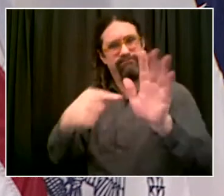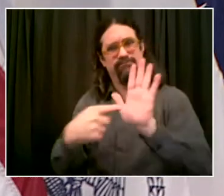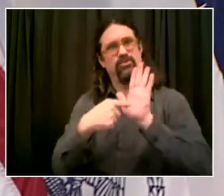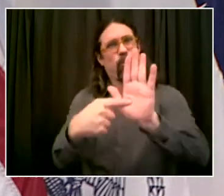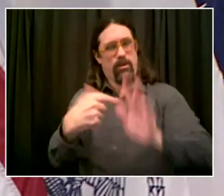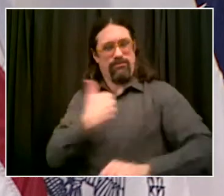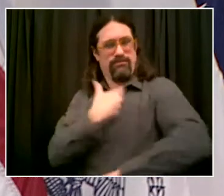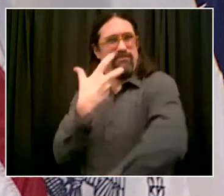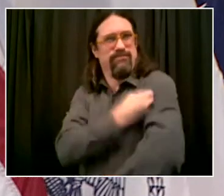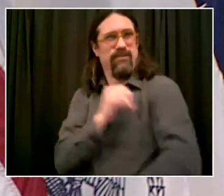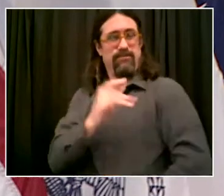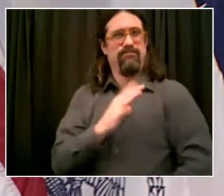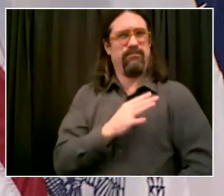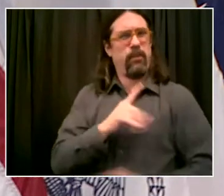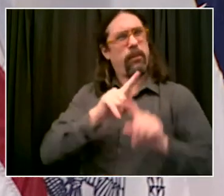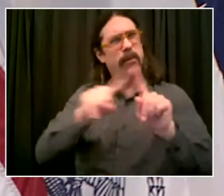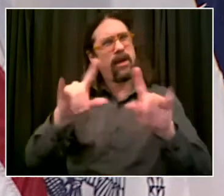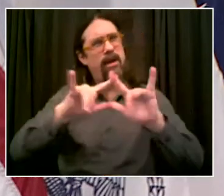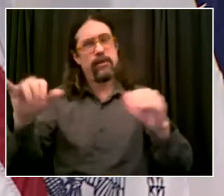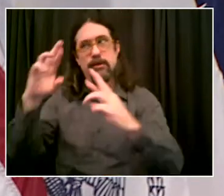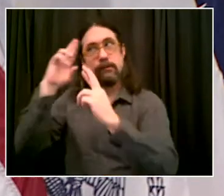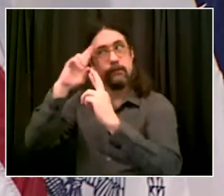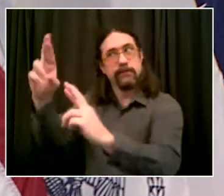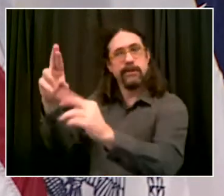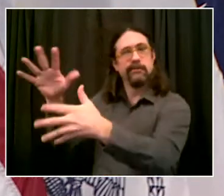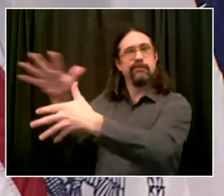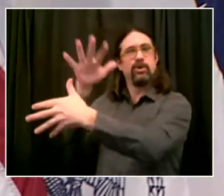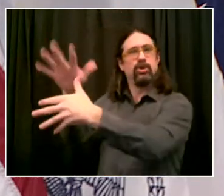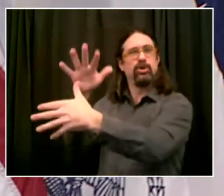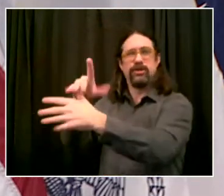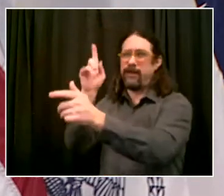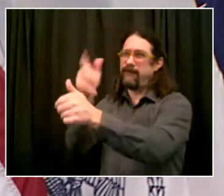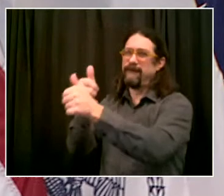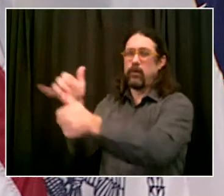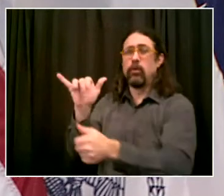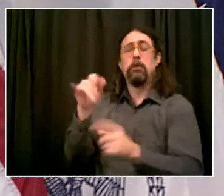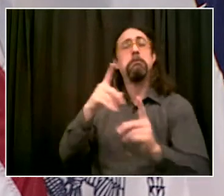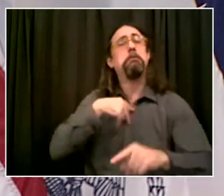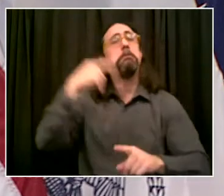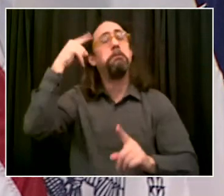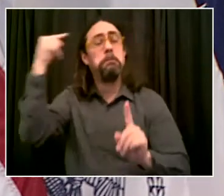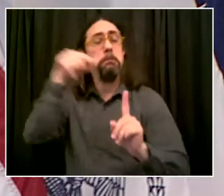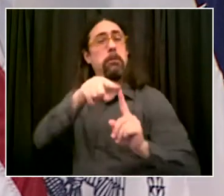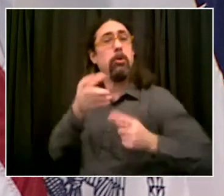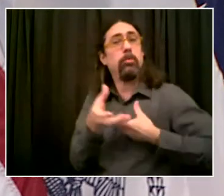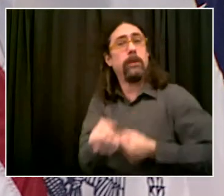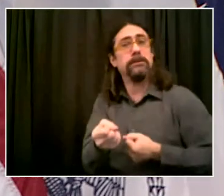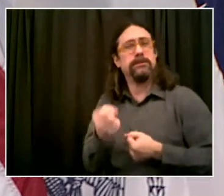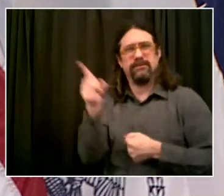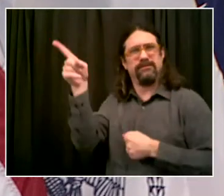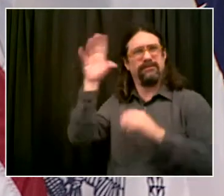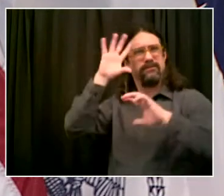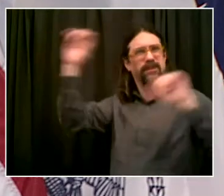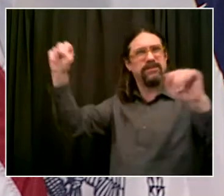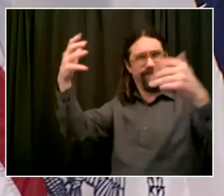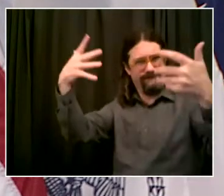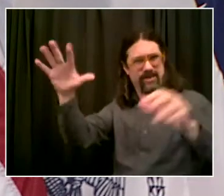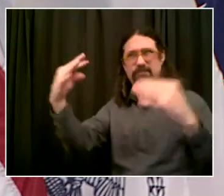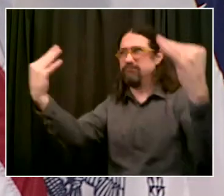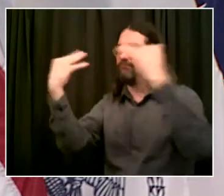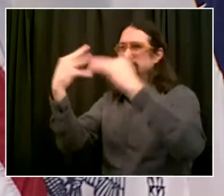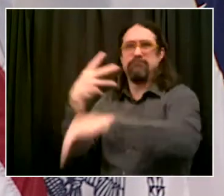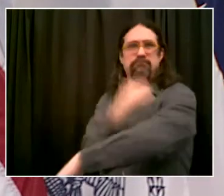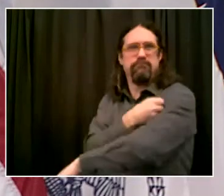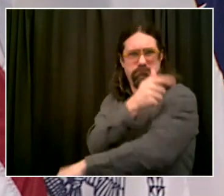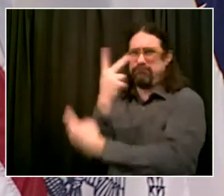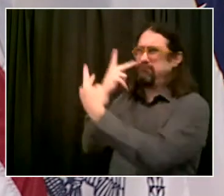Good morning, Mr. Mayor, and everybody on the call. How you doing, Rich? Well, I'm doing all right. In regard